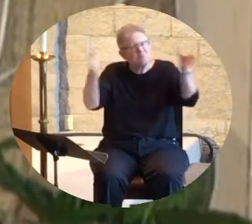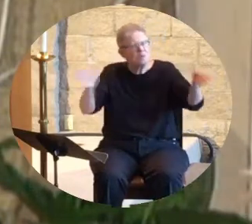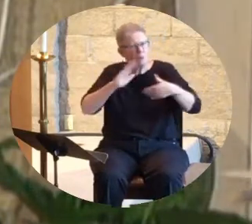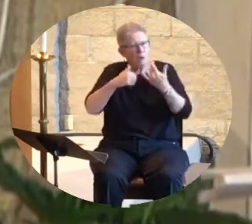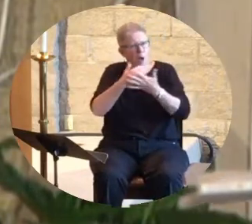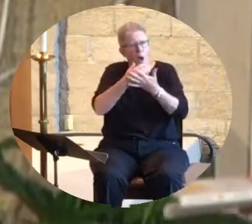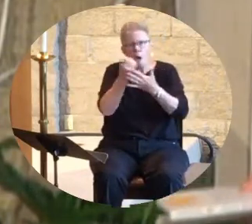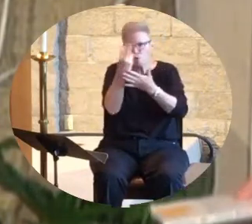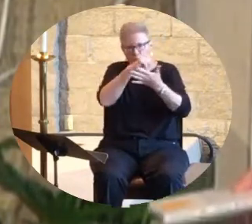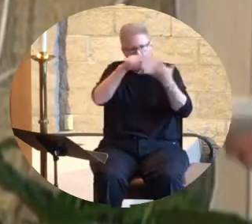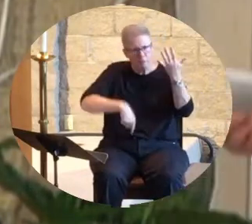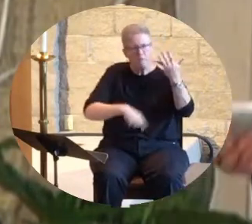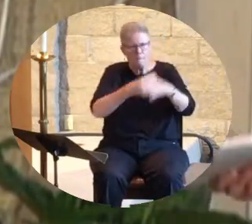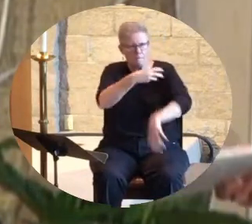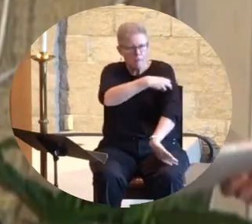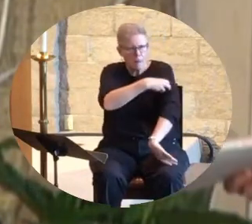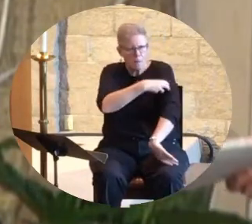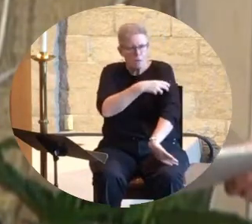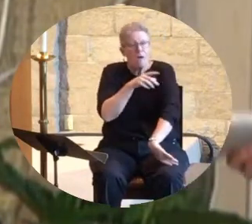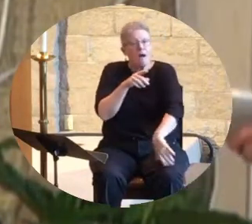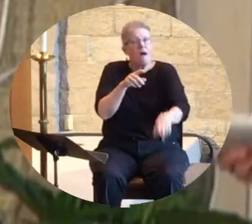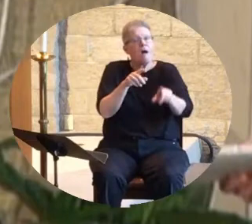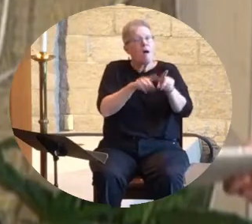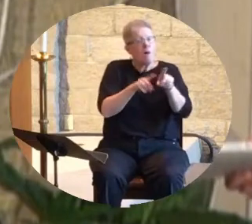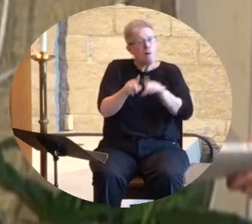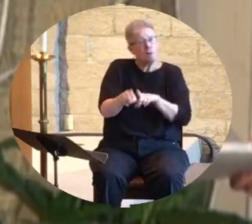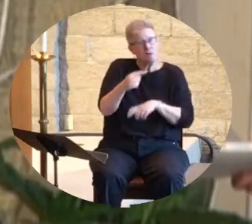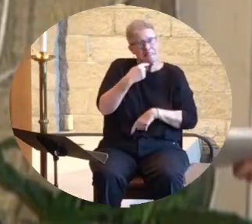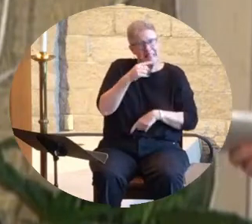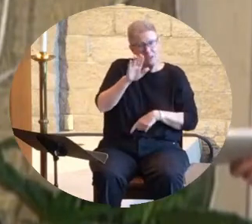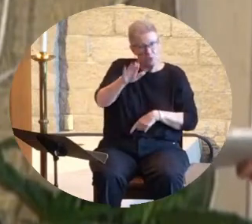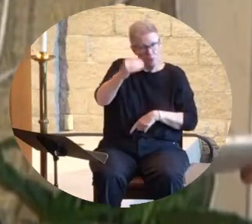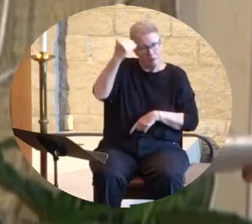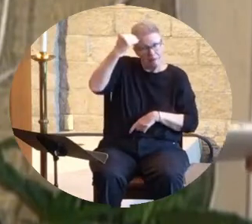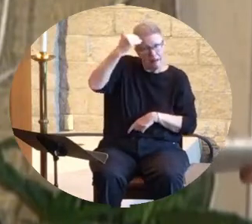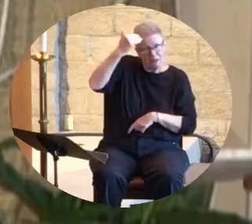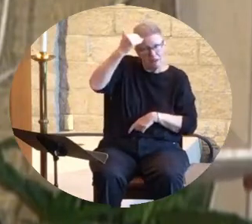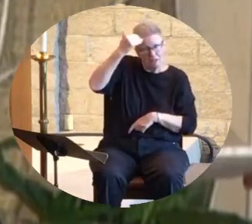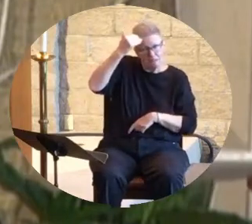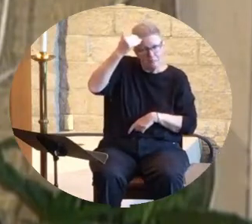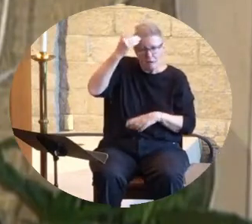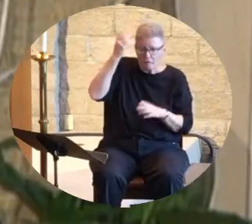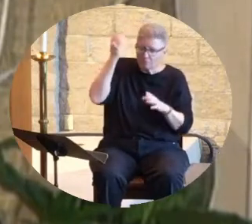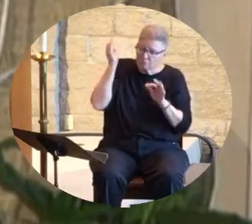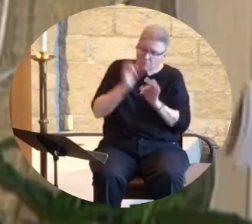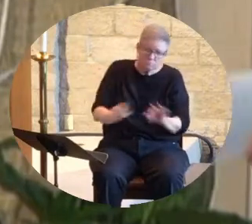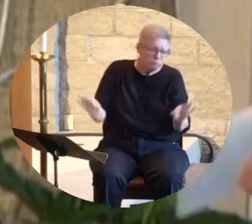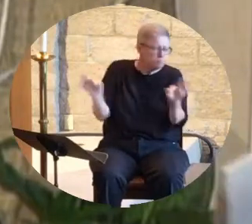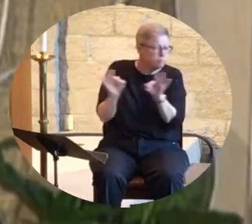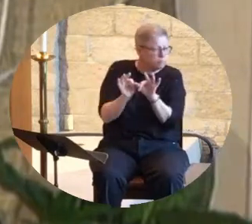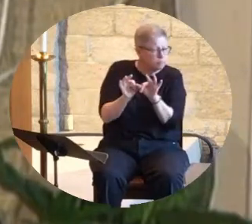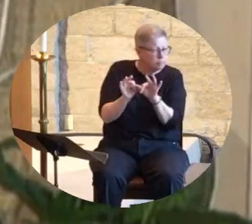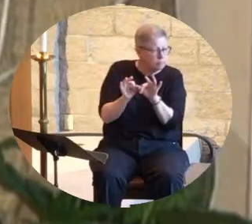also reminded us that consciousness is pivotal. Consciousness is pivotal. You hear me say it often from this